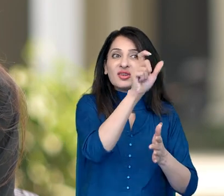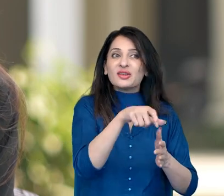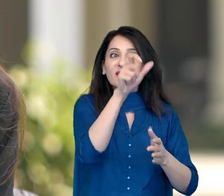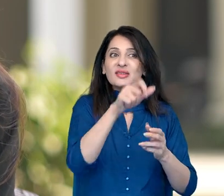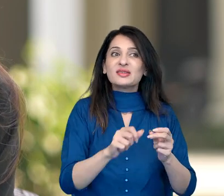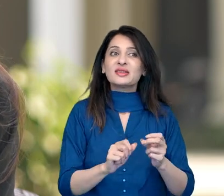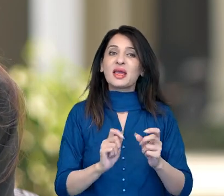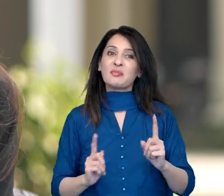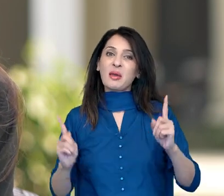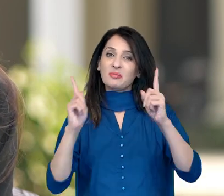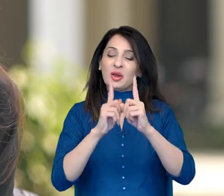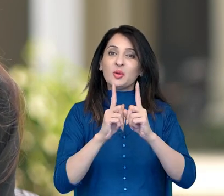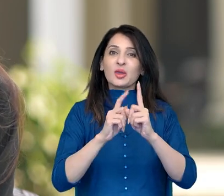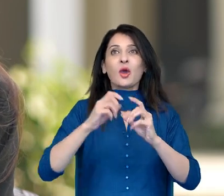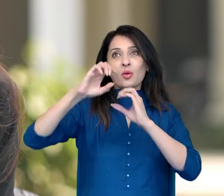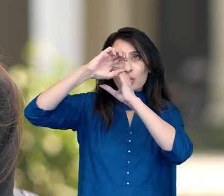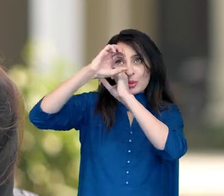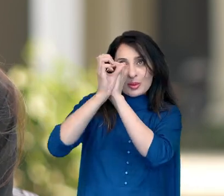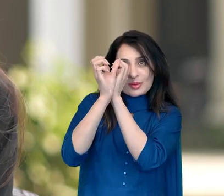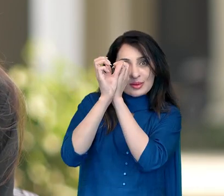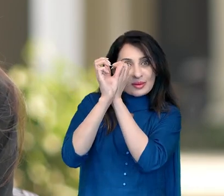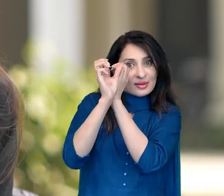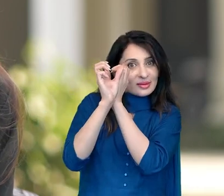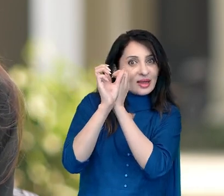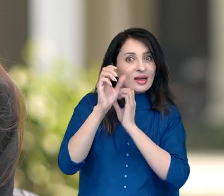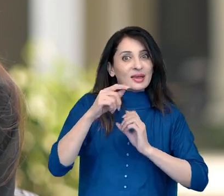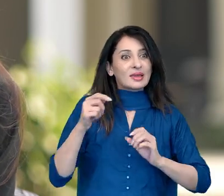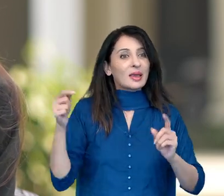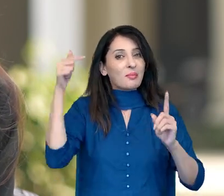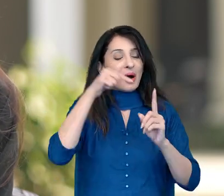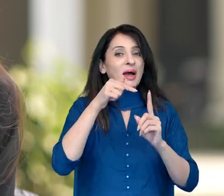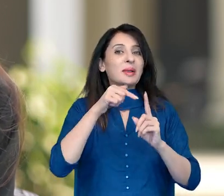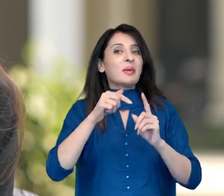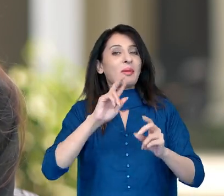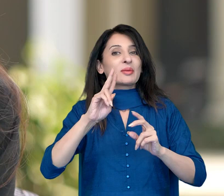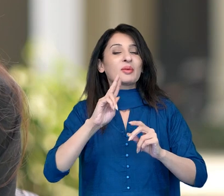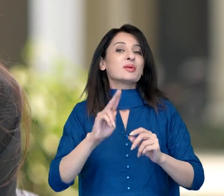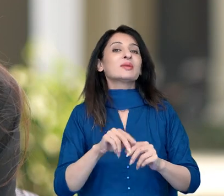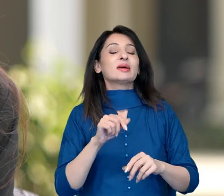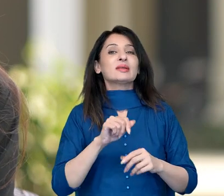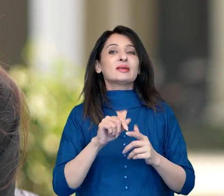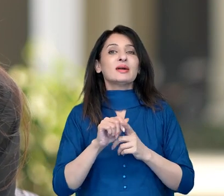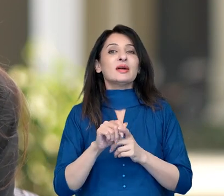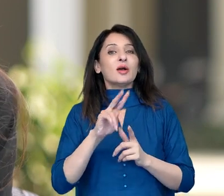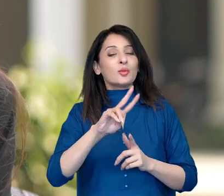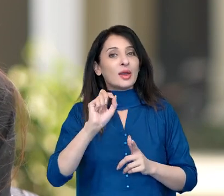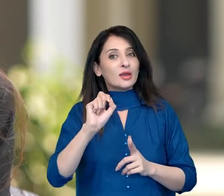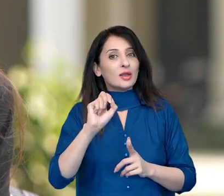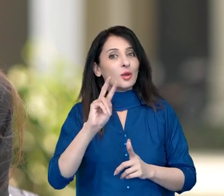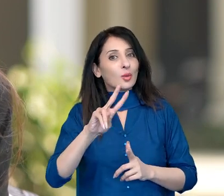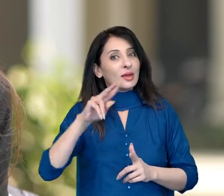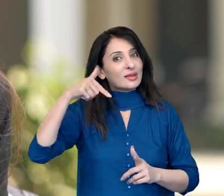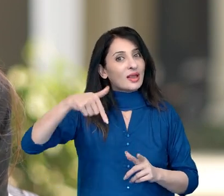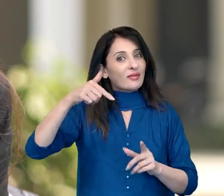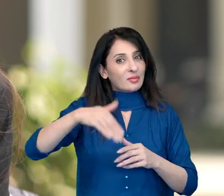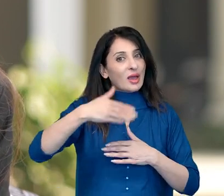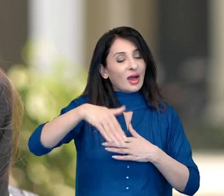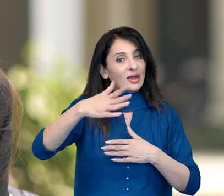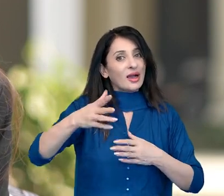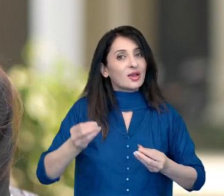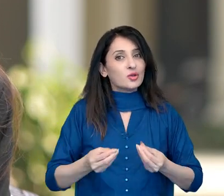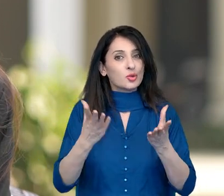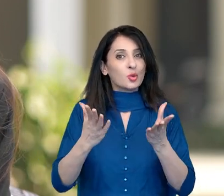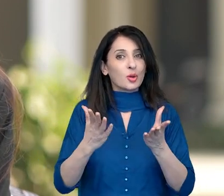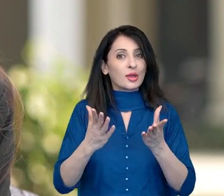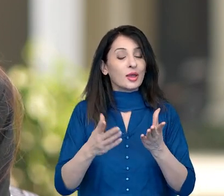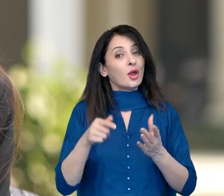were assembling the Nancy Grace Roman Space Telescope, which is expected to launch in 2027. I talked to them and what